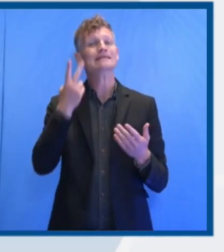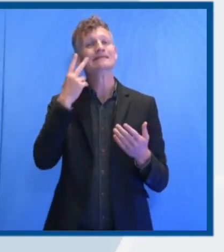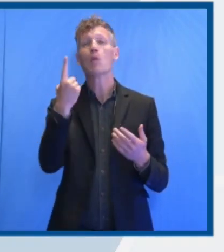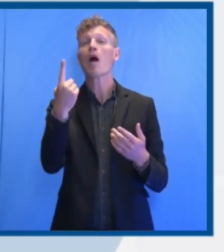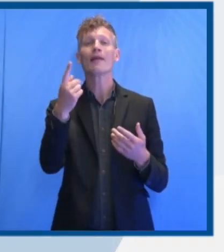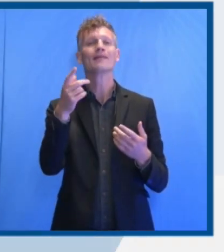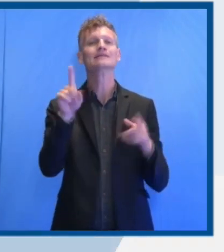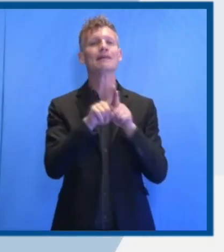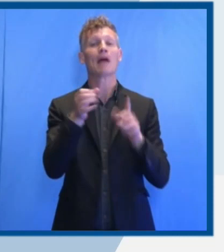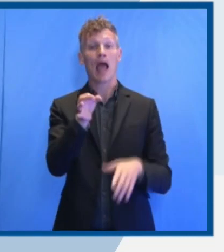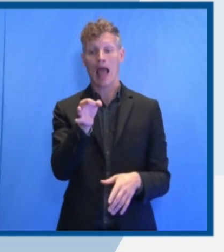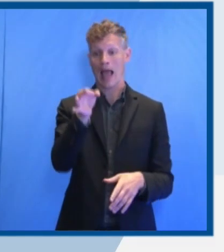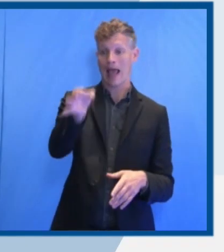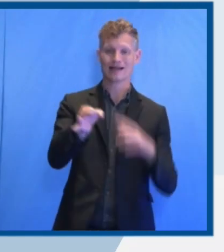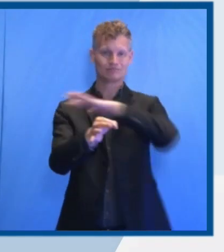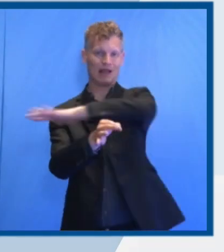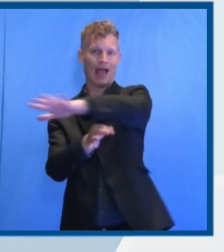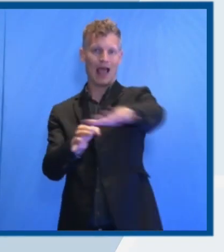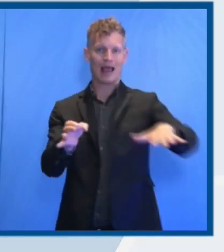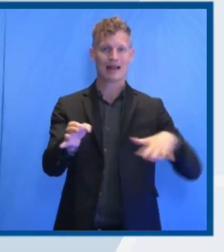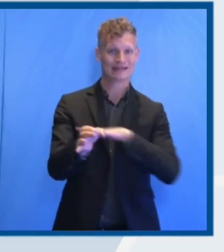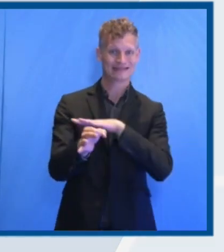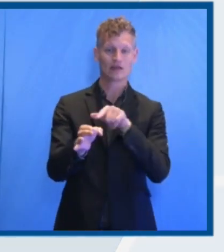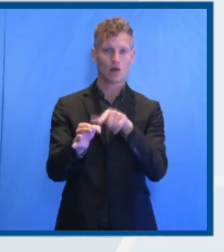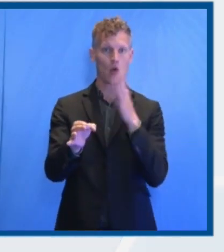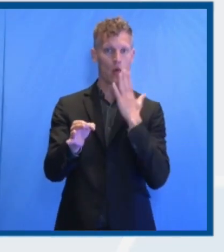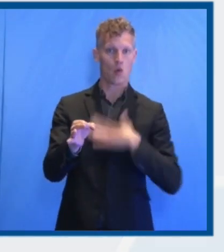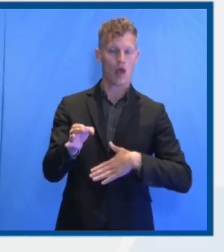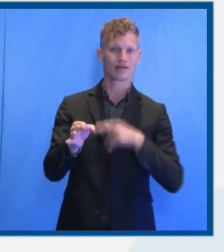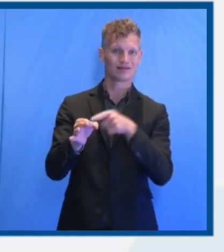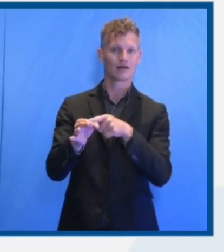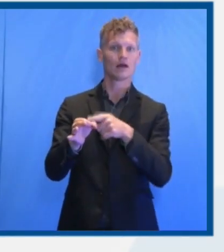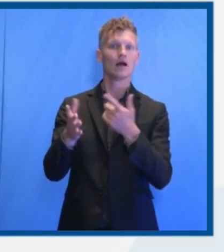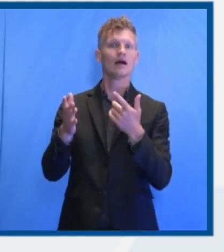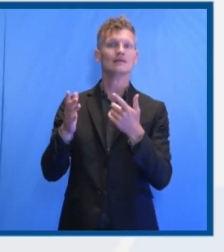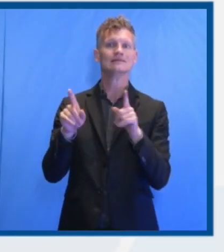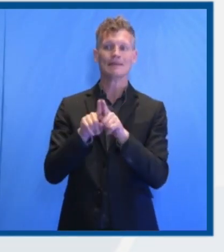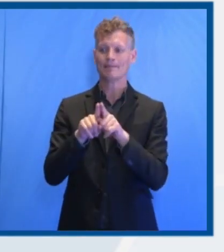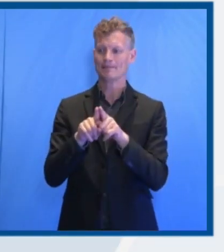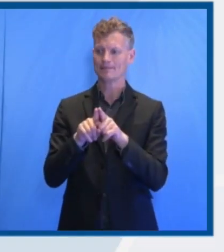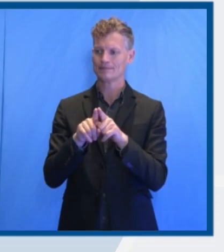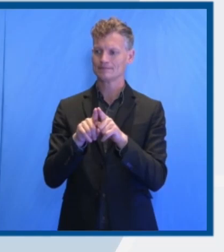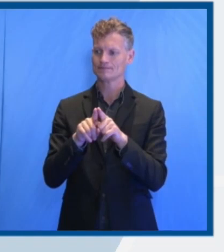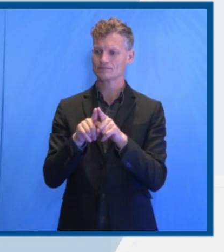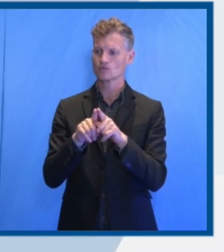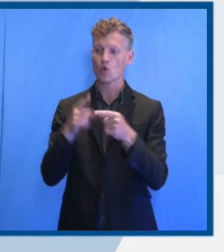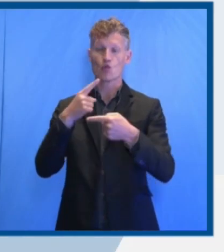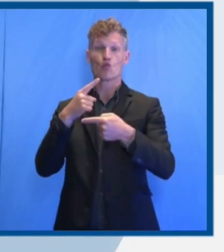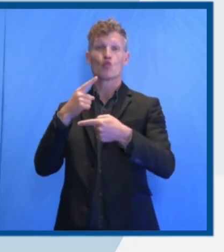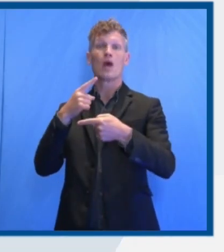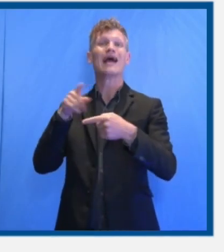the protected status of its marine areas in order to exploit them for revenue, which sounds horrendous, but